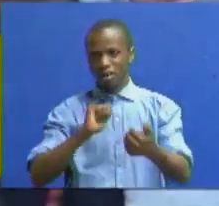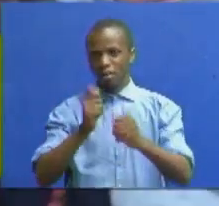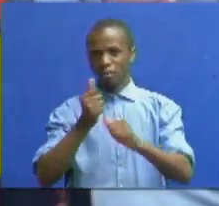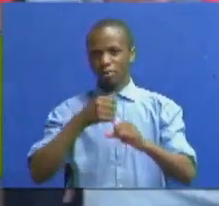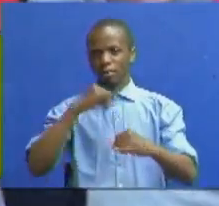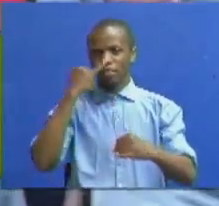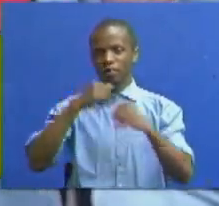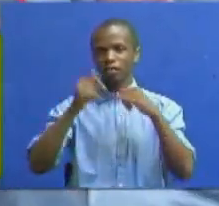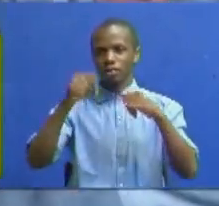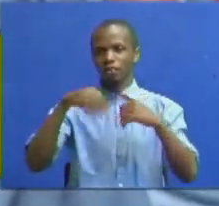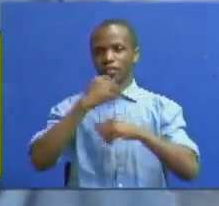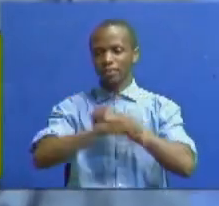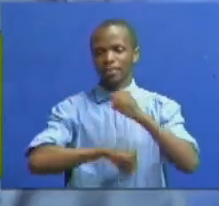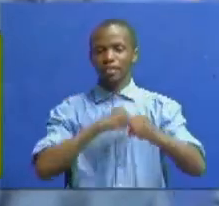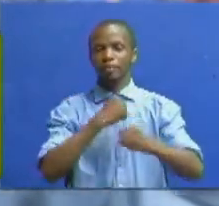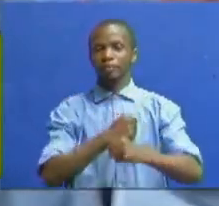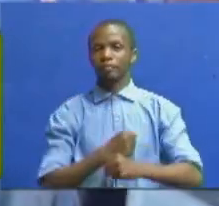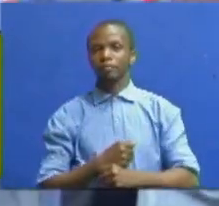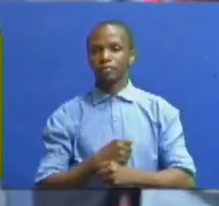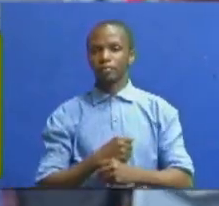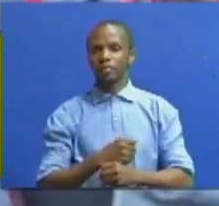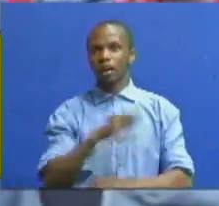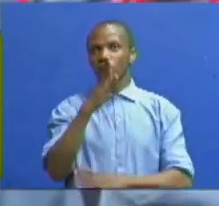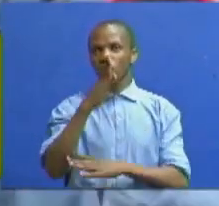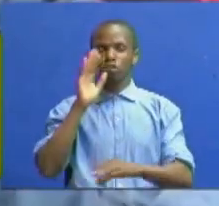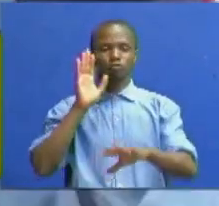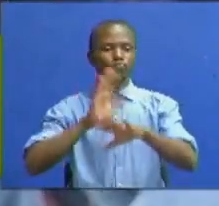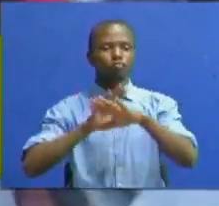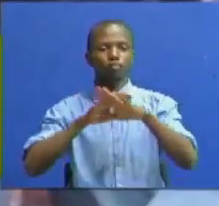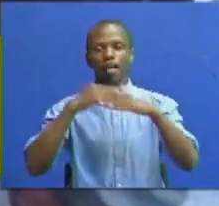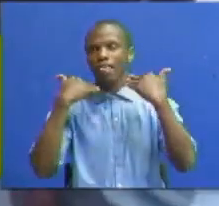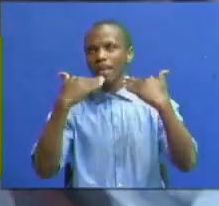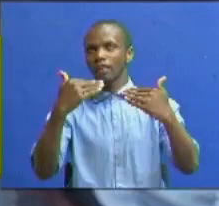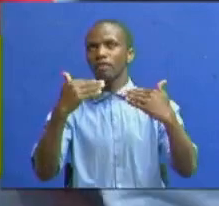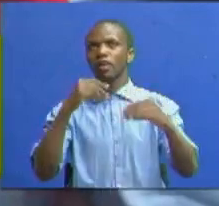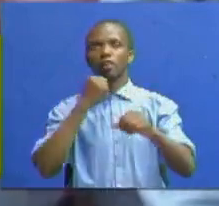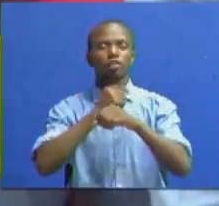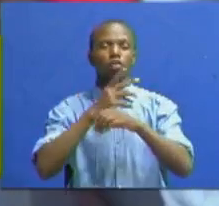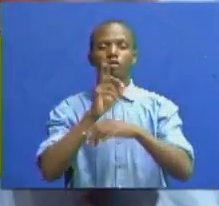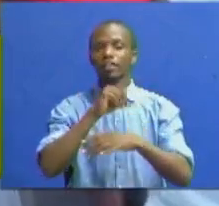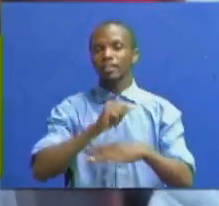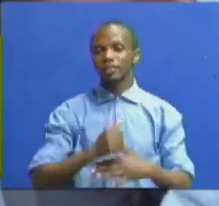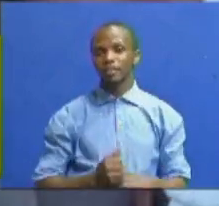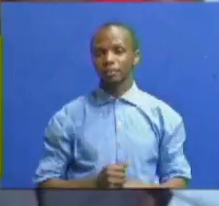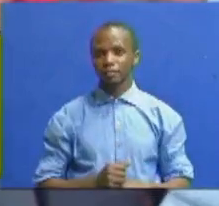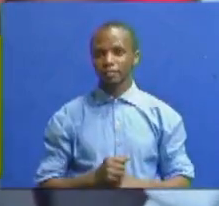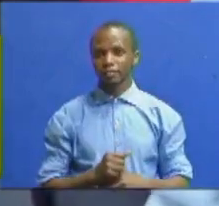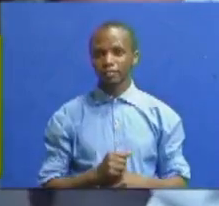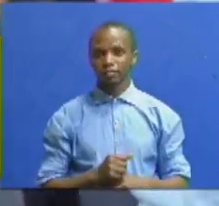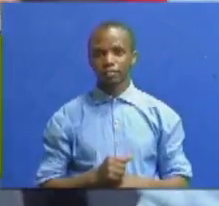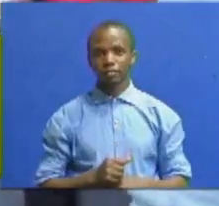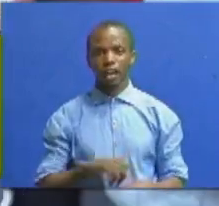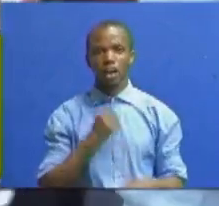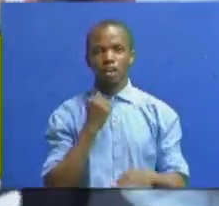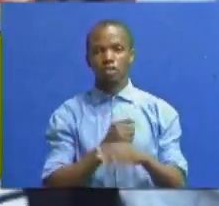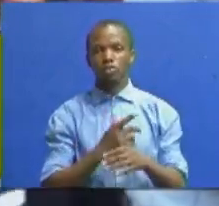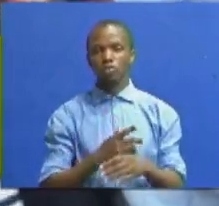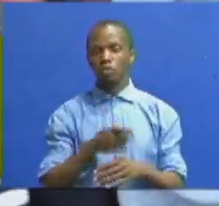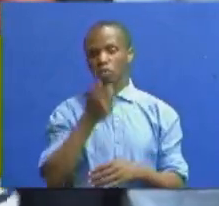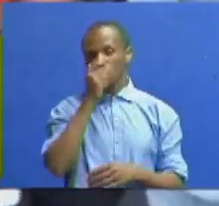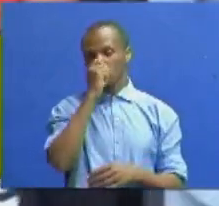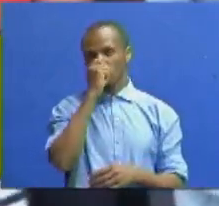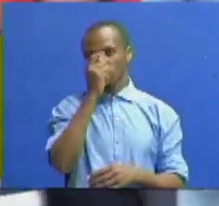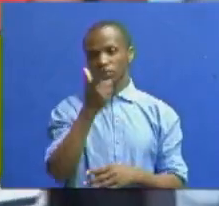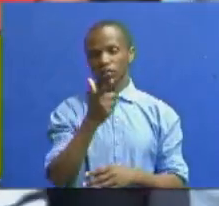edition. God is great, we have done it. We did not lift the